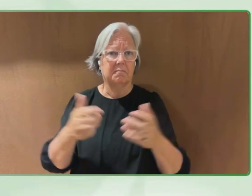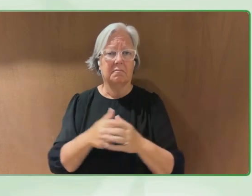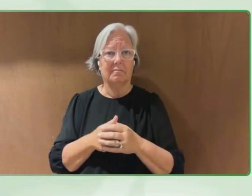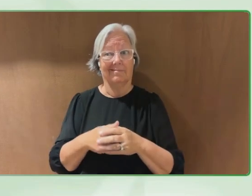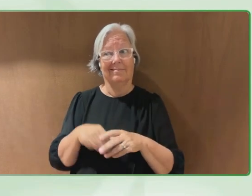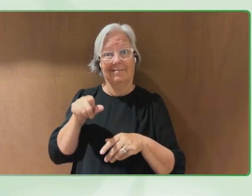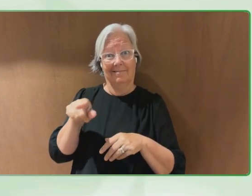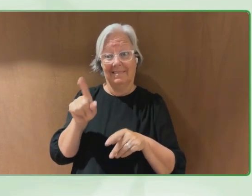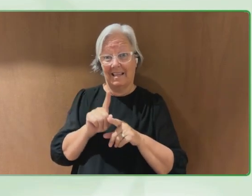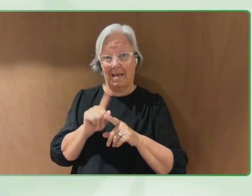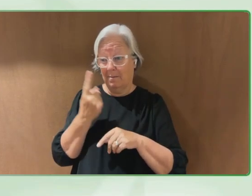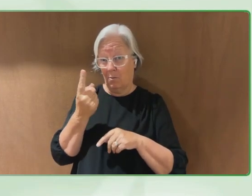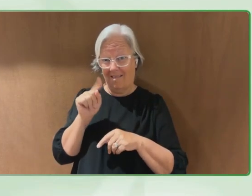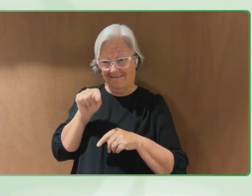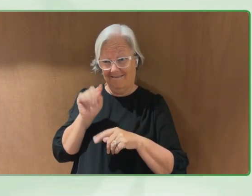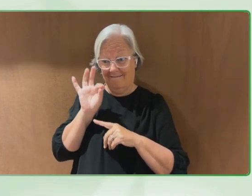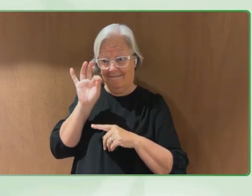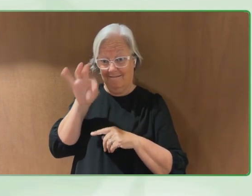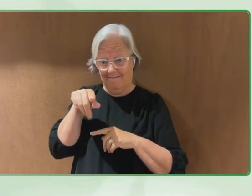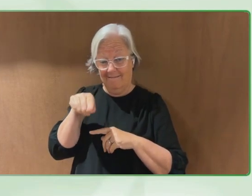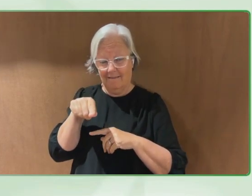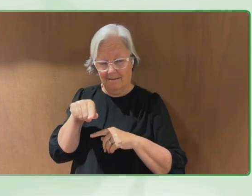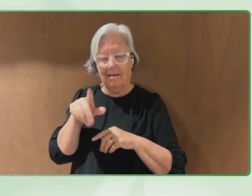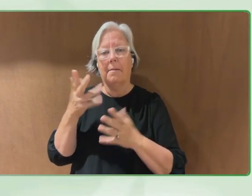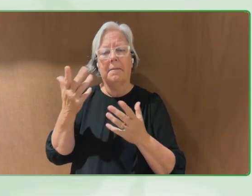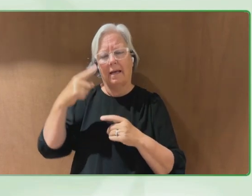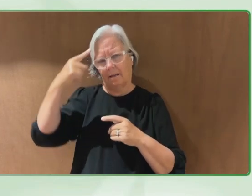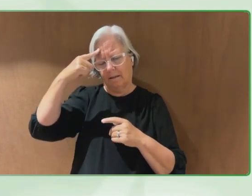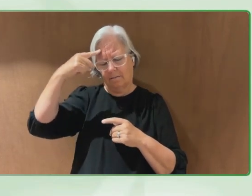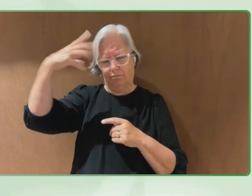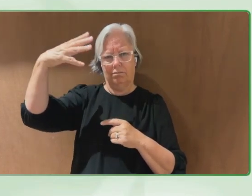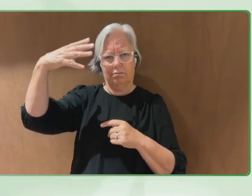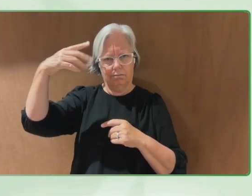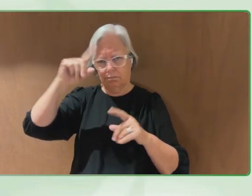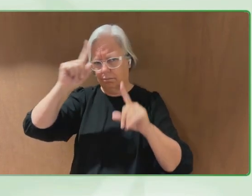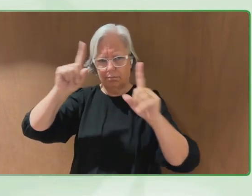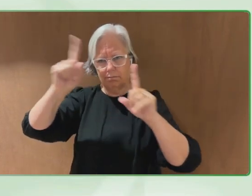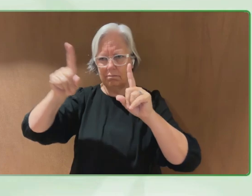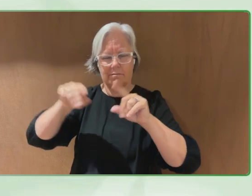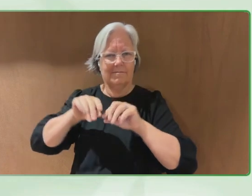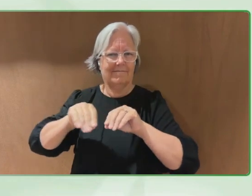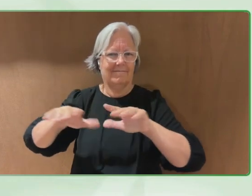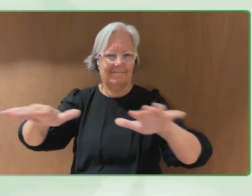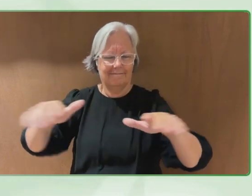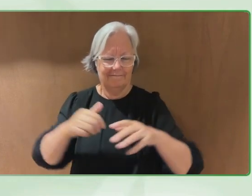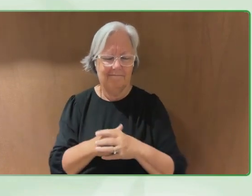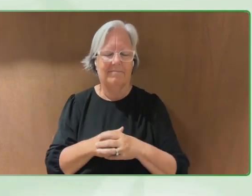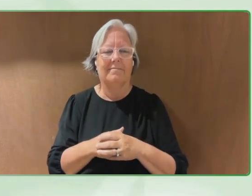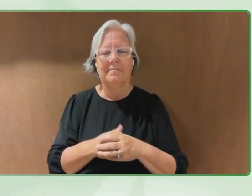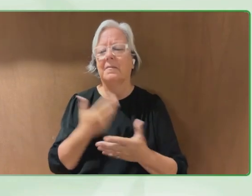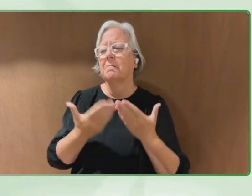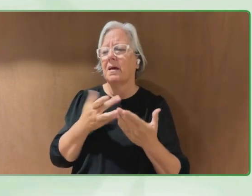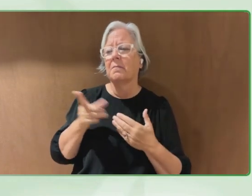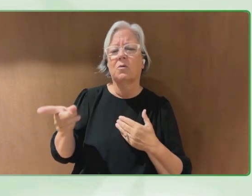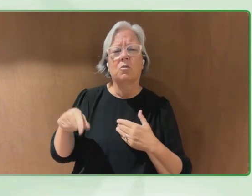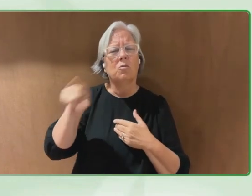can just amplify innovations around the world really touches the heart. Now, you might be sitting in your seats right now,